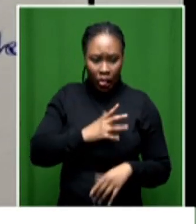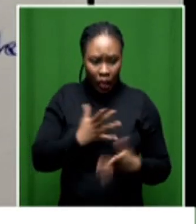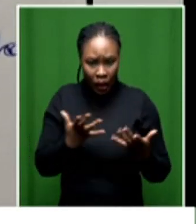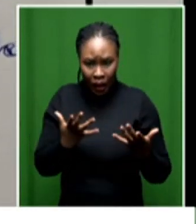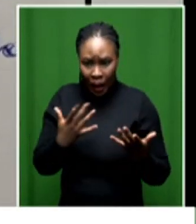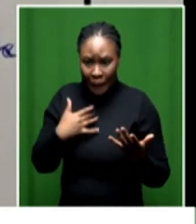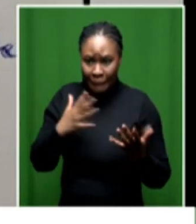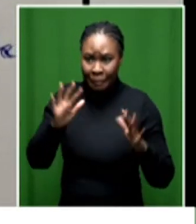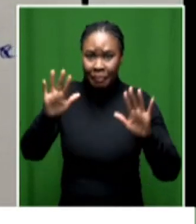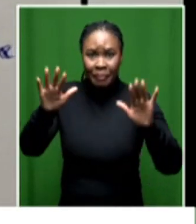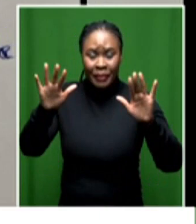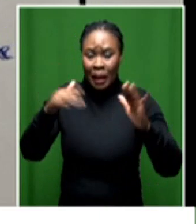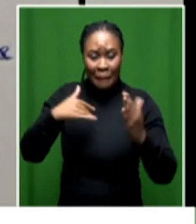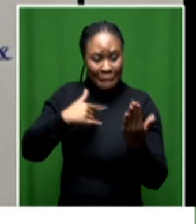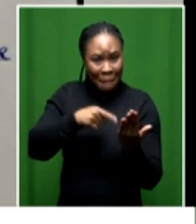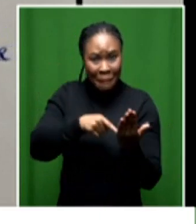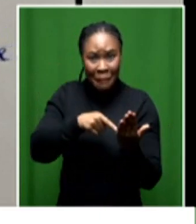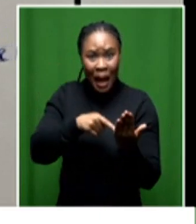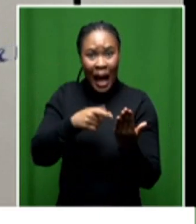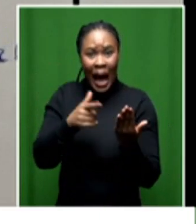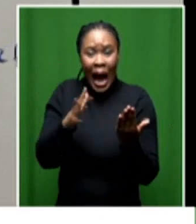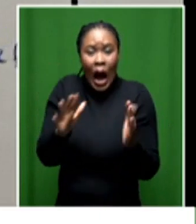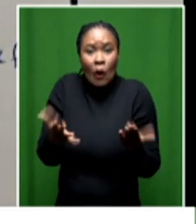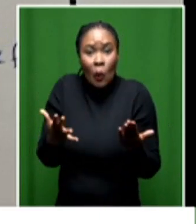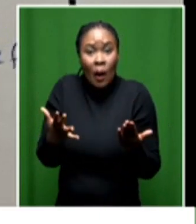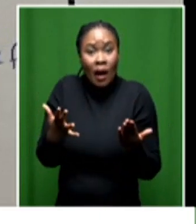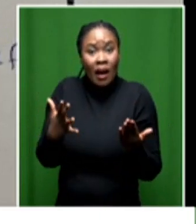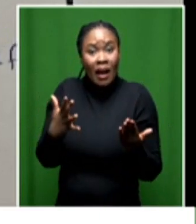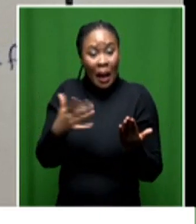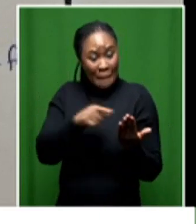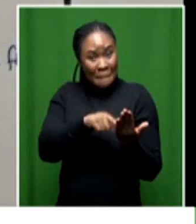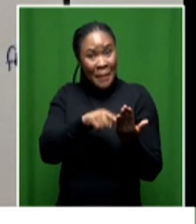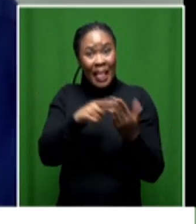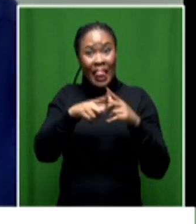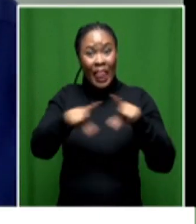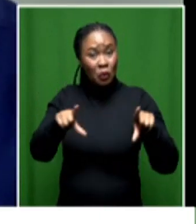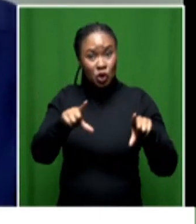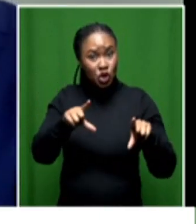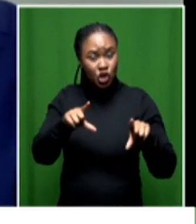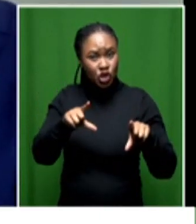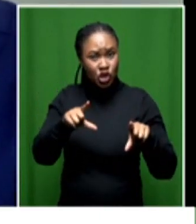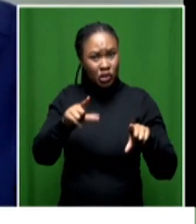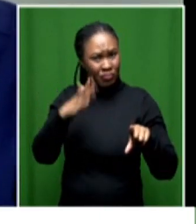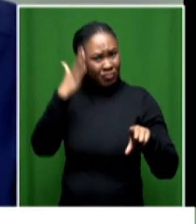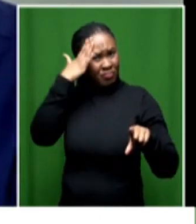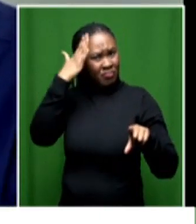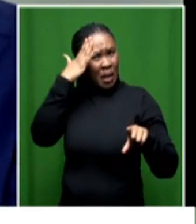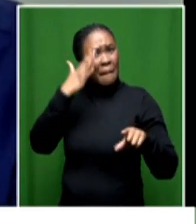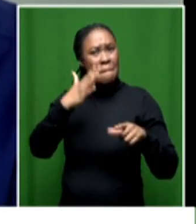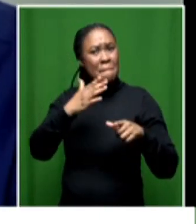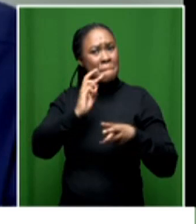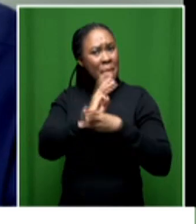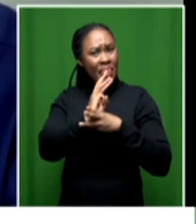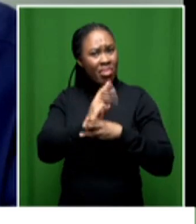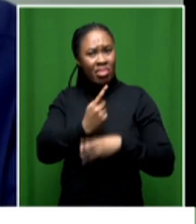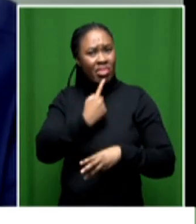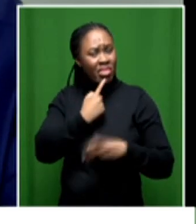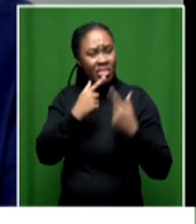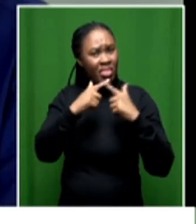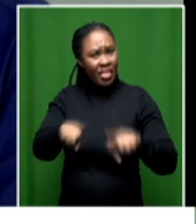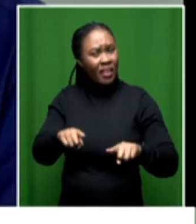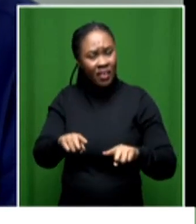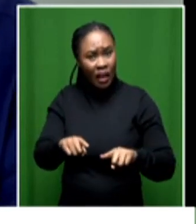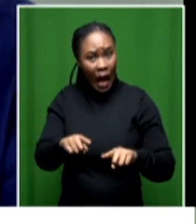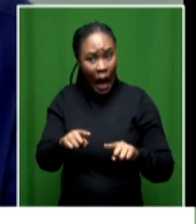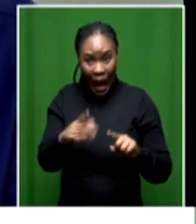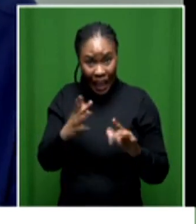mate, help me understand, how does a general knowledge test in a foreign language that I can't speak help prove to you that I'm South African?